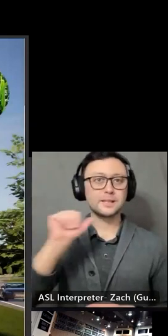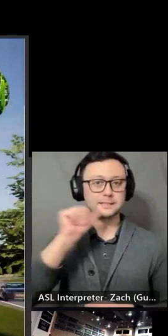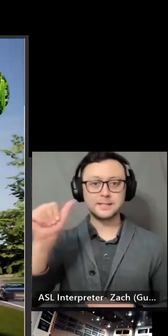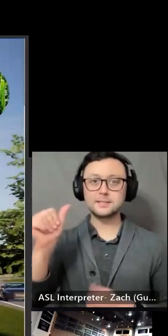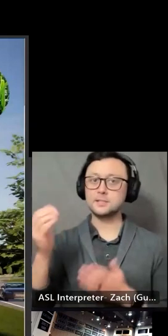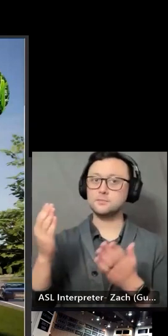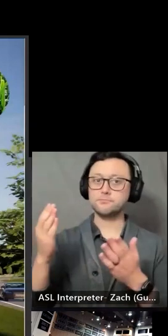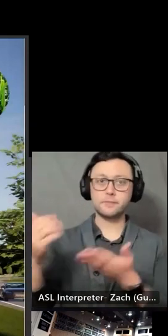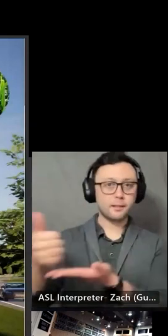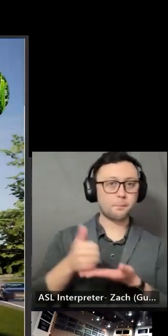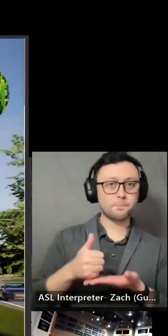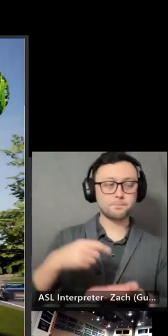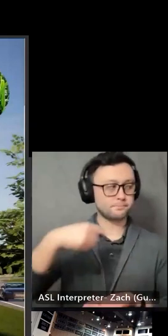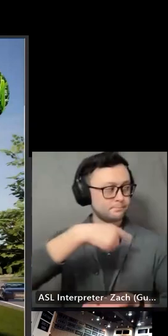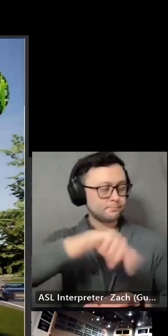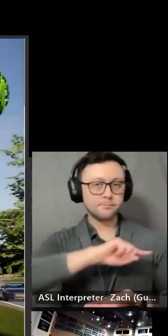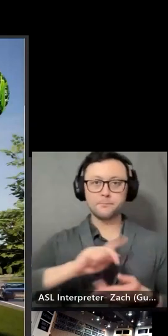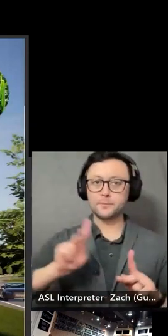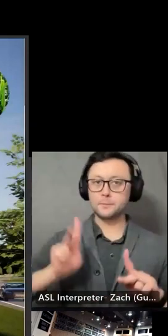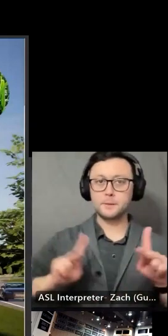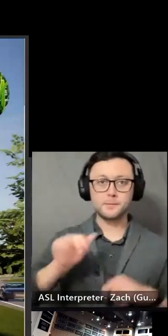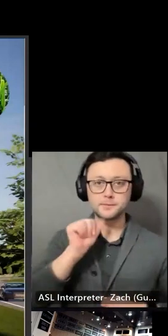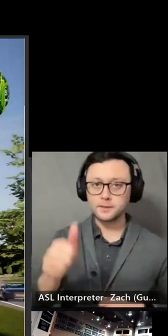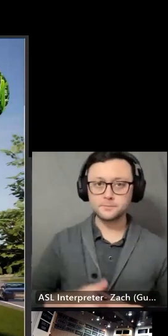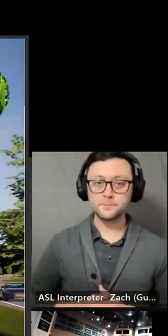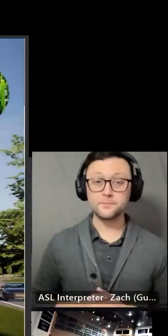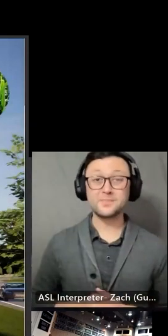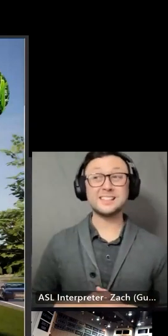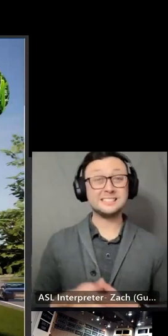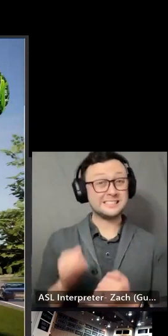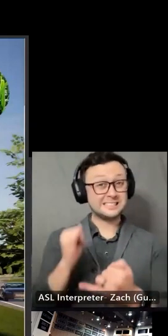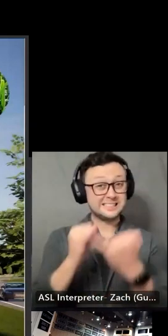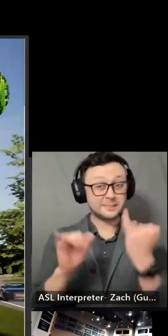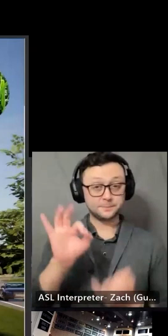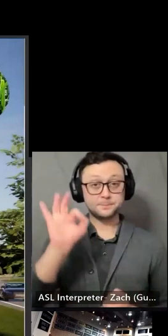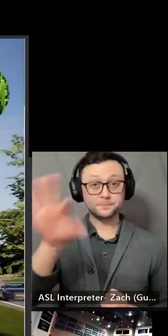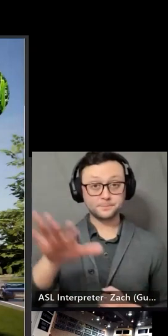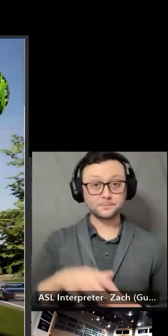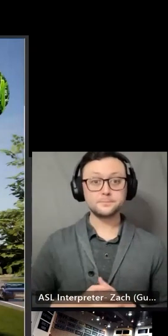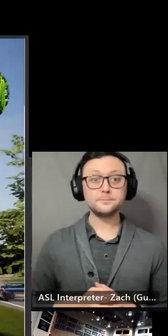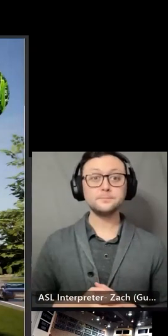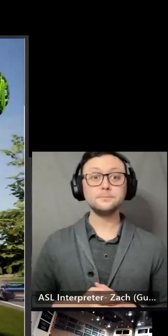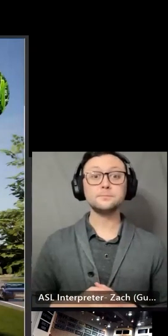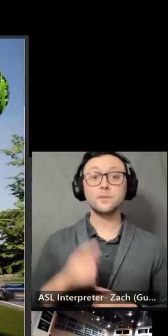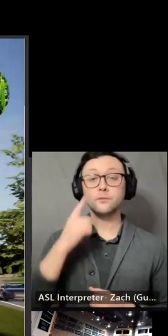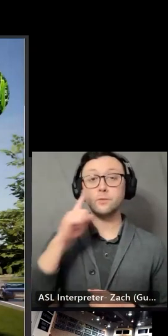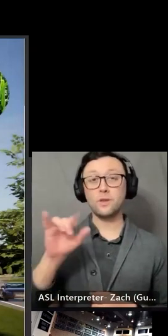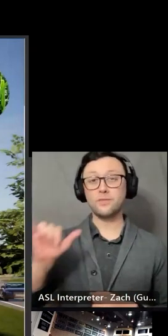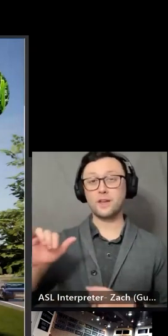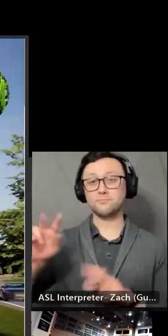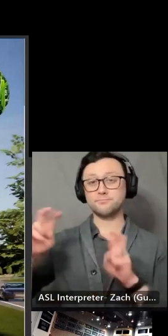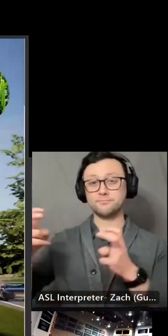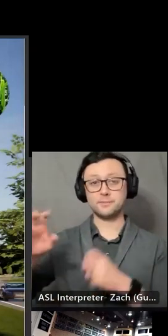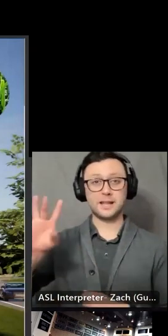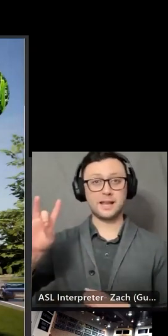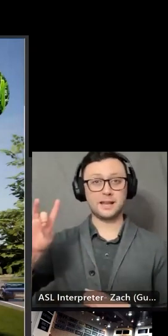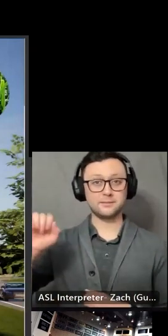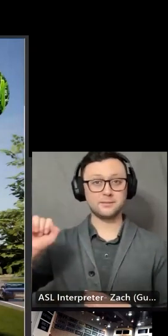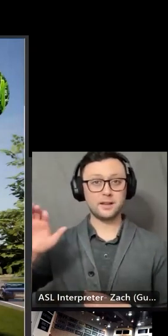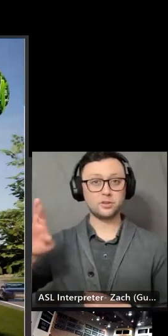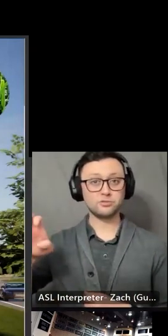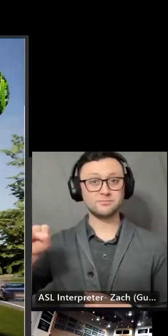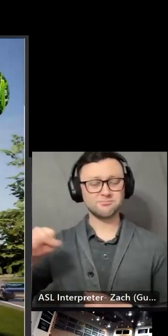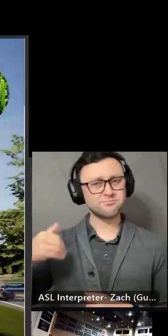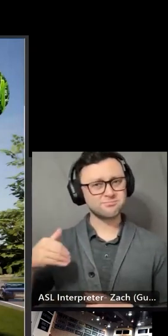the needs of the people. And one last thing I'll say on the parcel of 8 acres, that means a lot to me. That